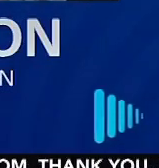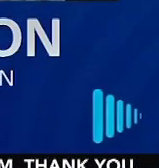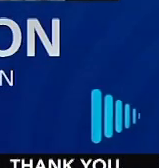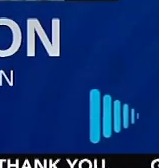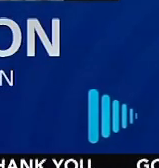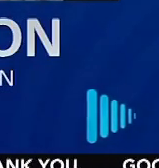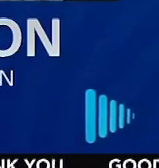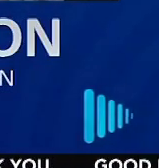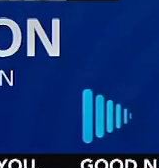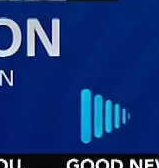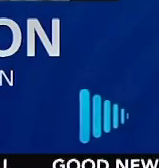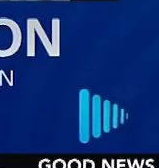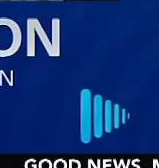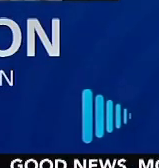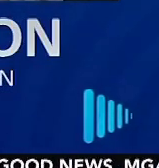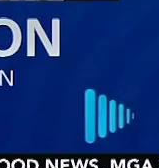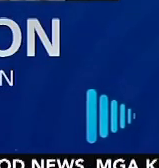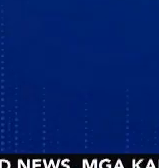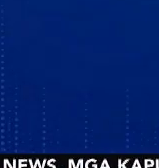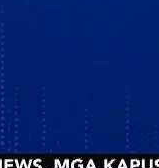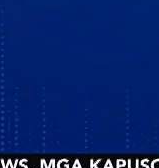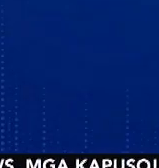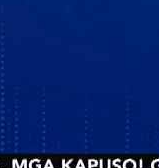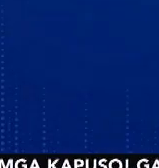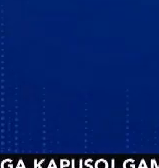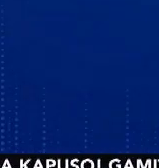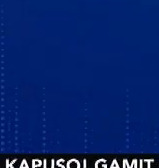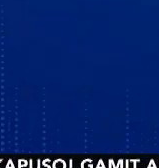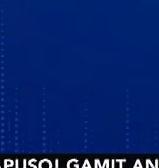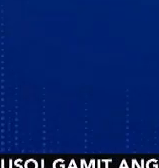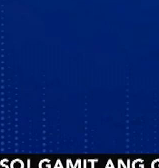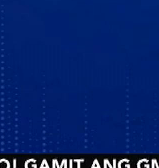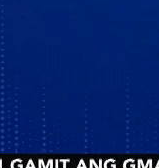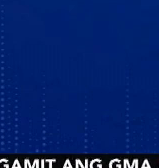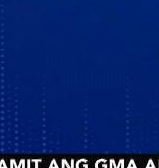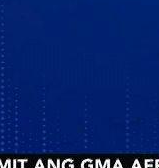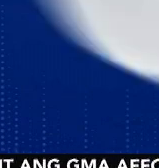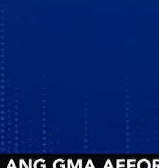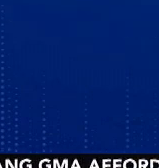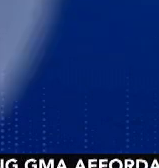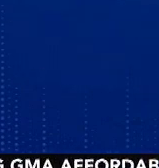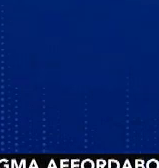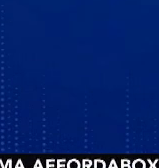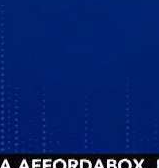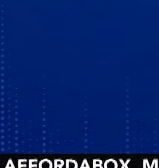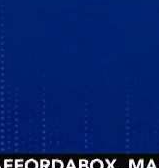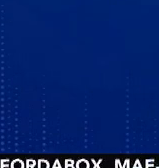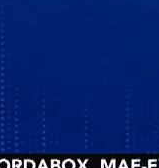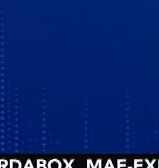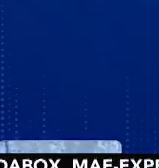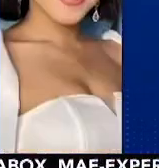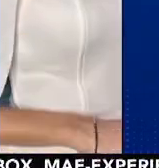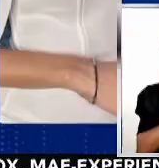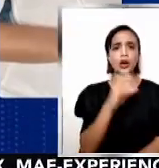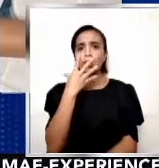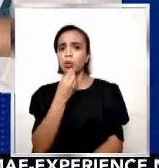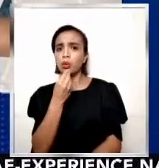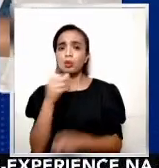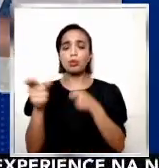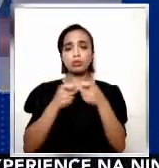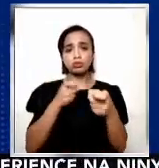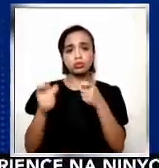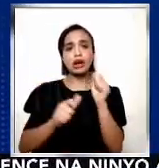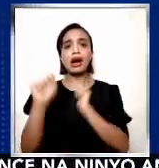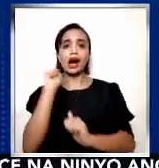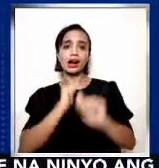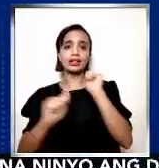President for Post Production Paul Tixon, GMA Network Executives, mga namumuno ng GMA Artist Center